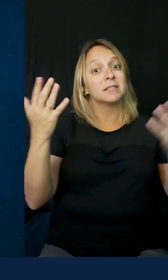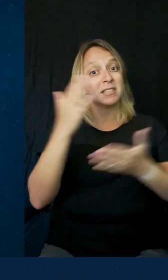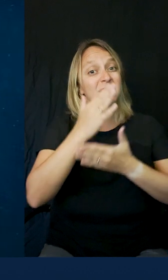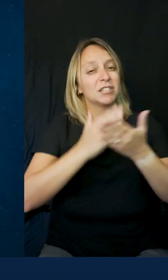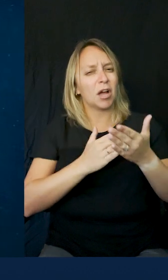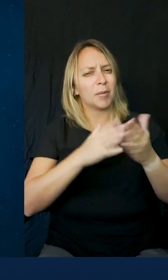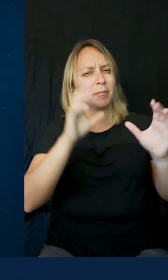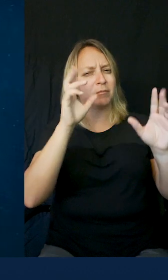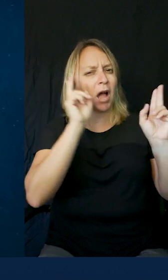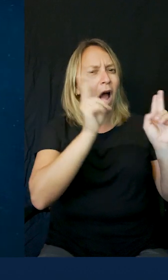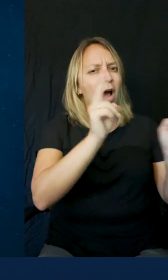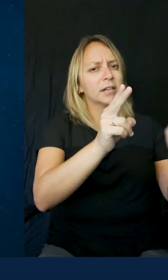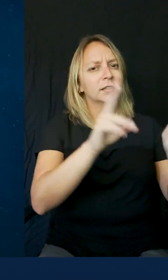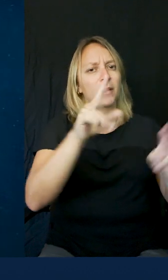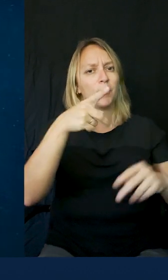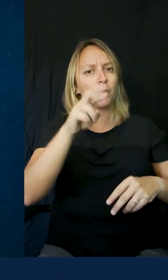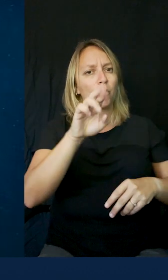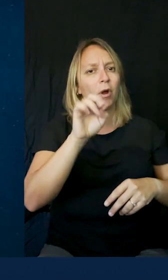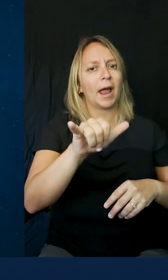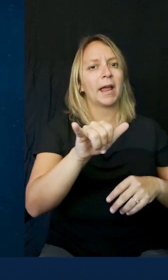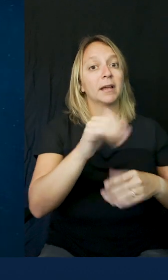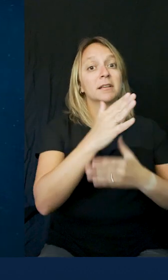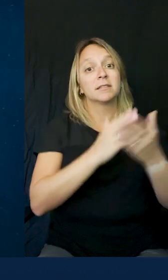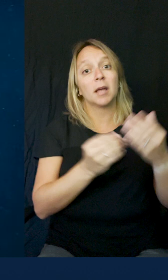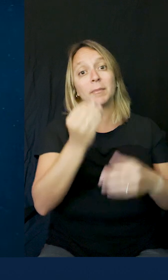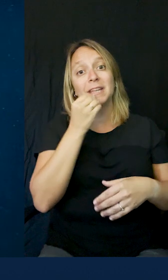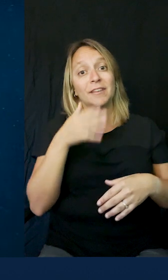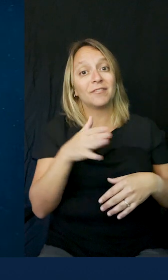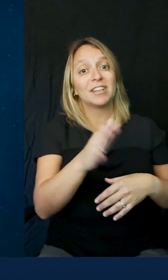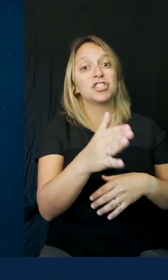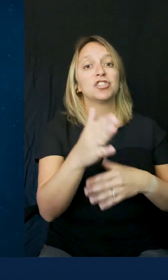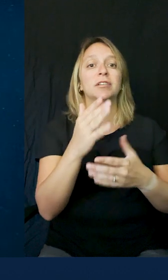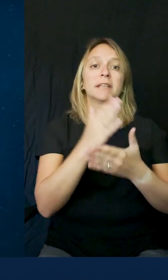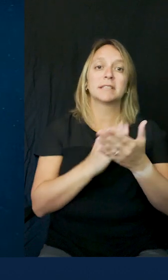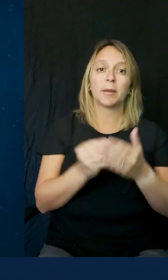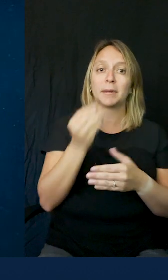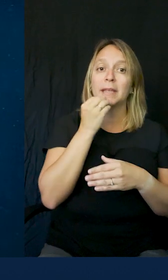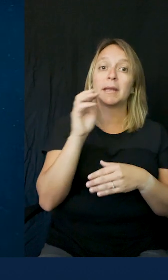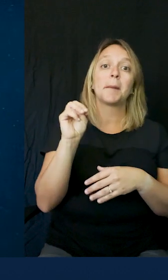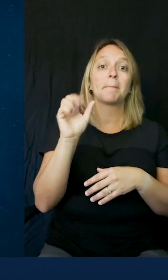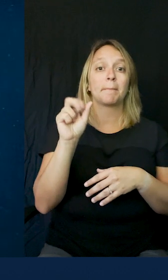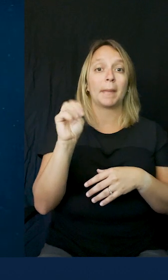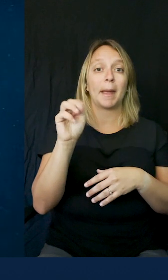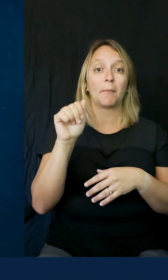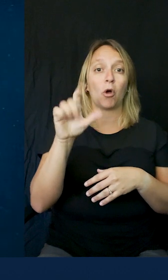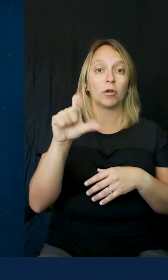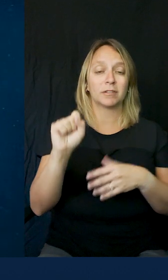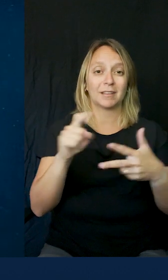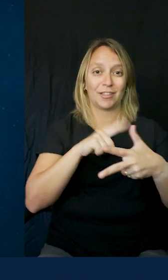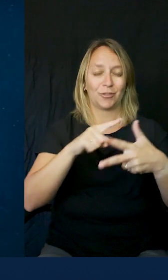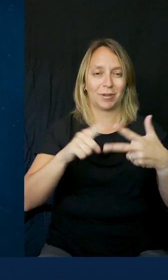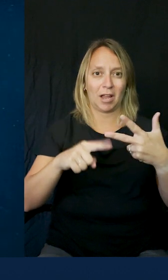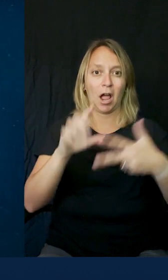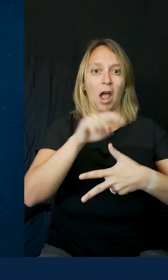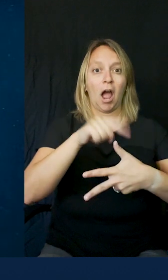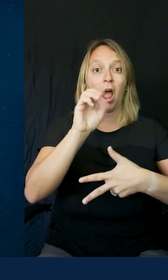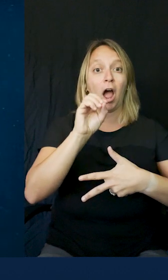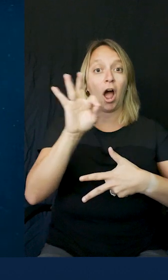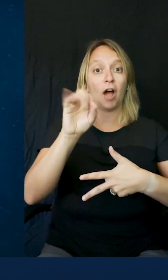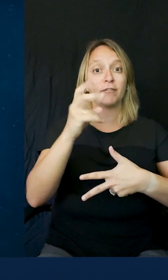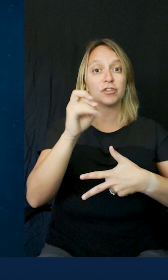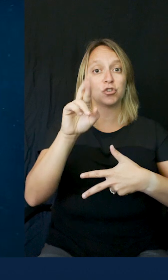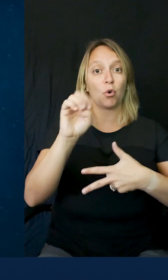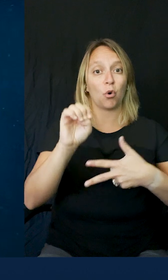eat fish, others eat marine mammals. There are 3 ecotypes in the Pacific Northwest: offshore, transient or